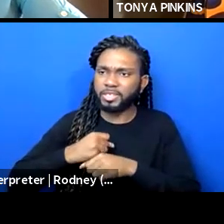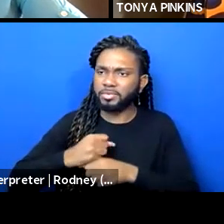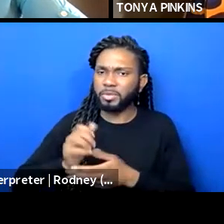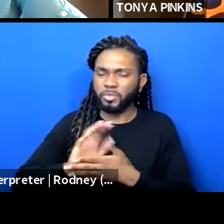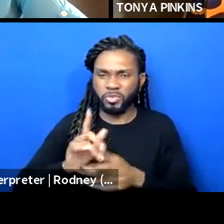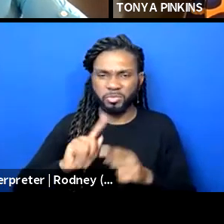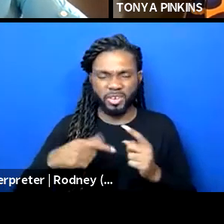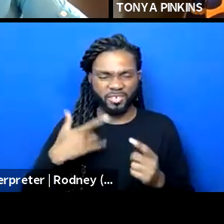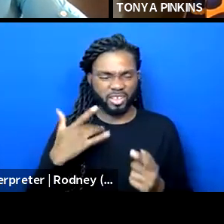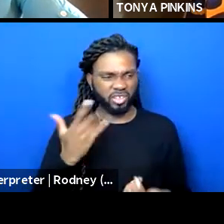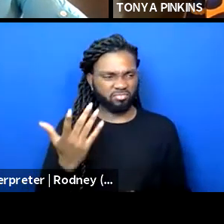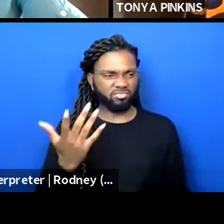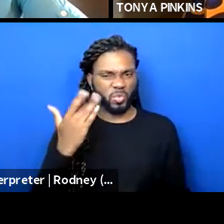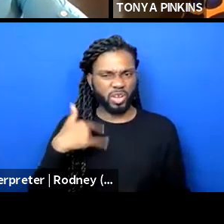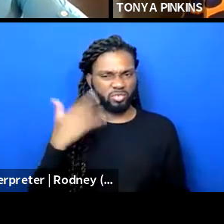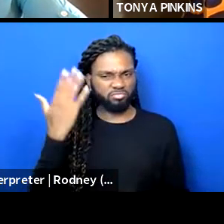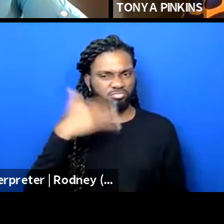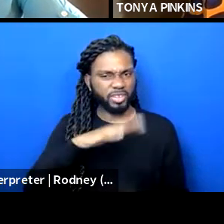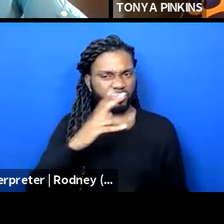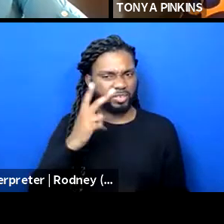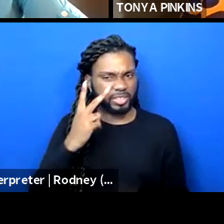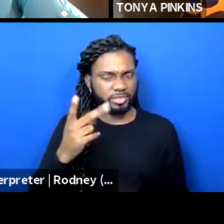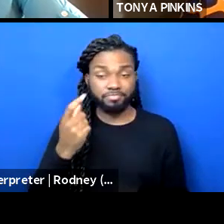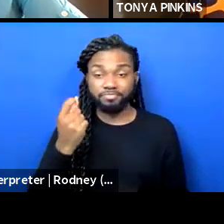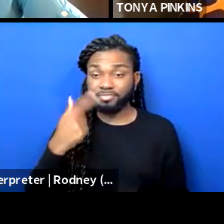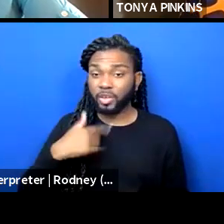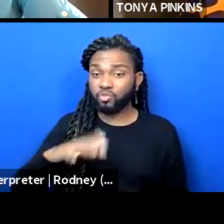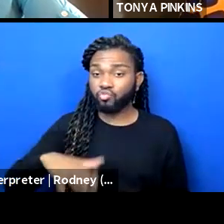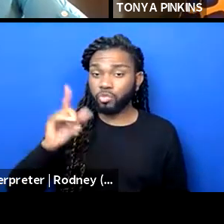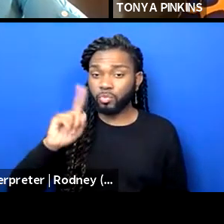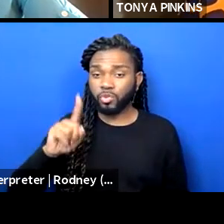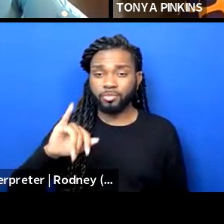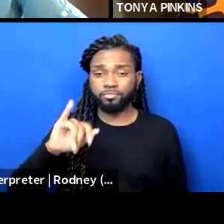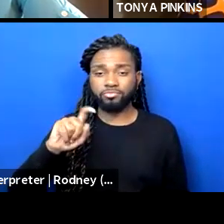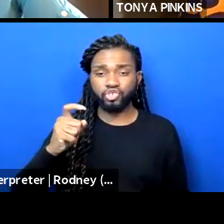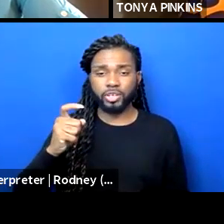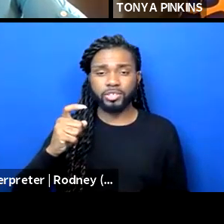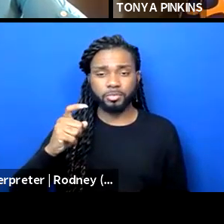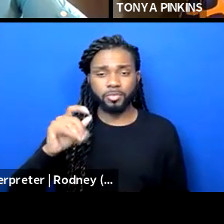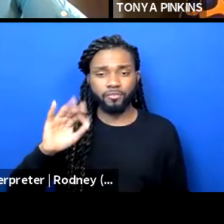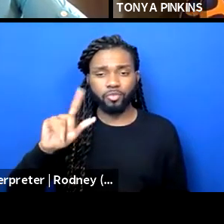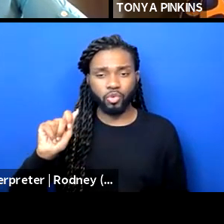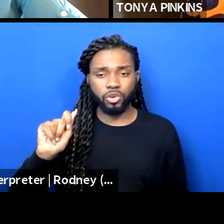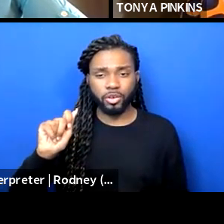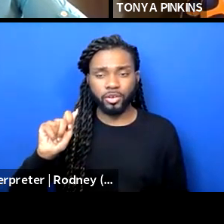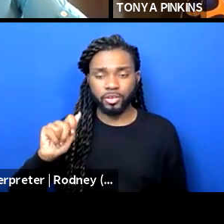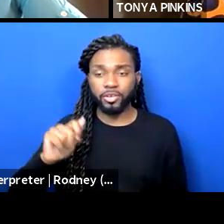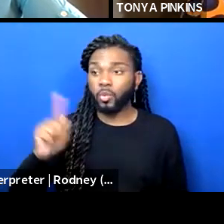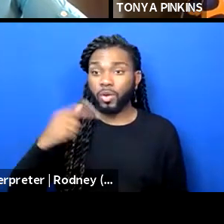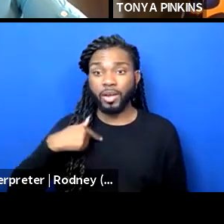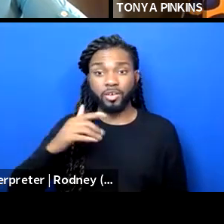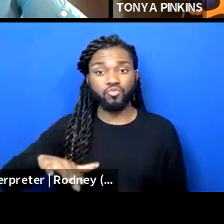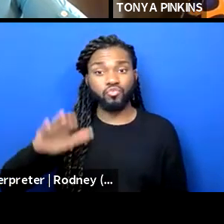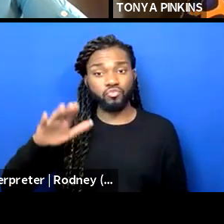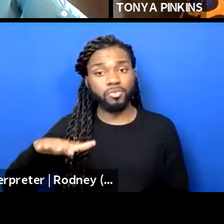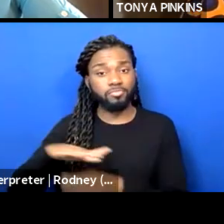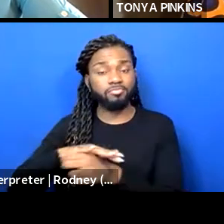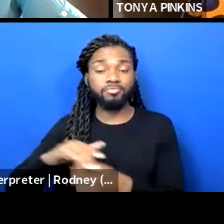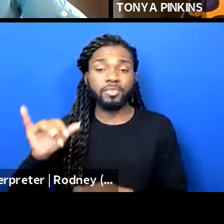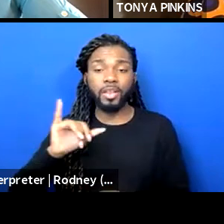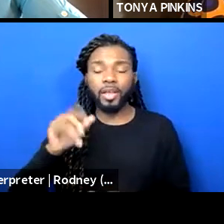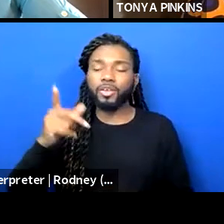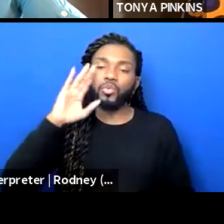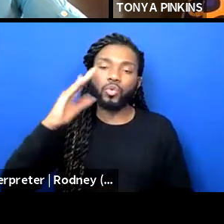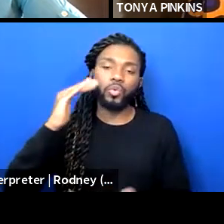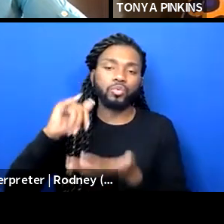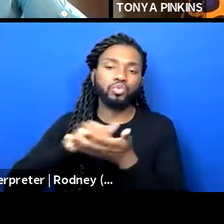see them? And so I grew up in Jacksonville, Florida. And where I grew up, it wasn't like, you know, in New York, sometimes